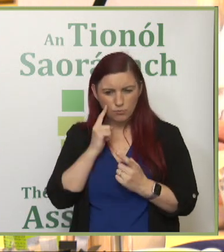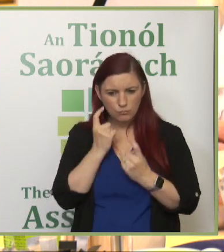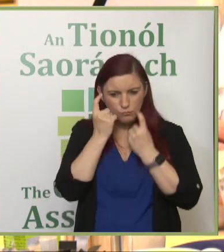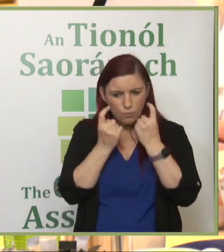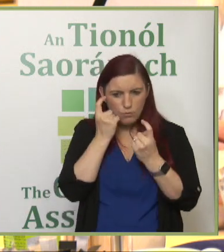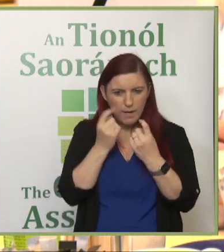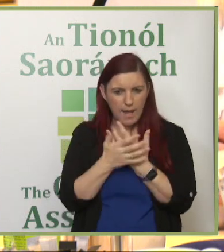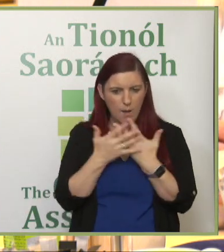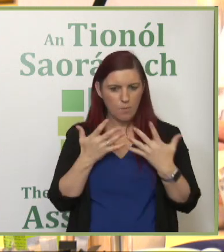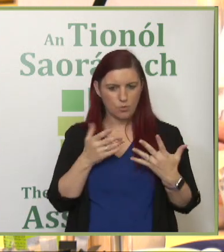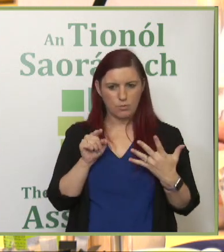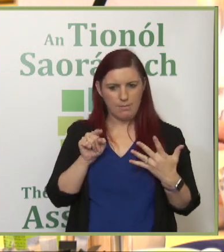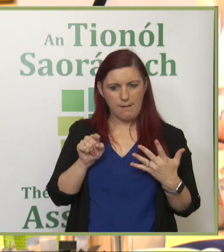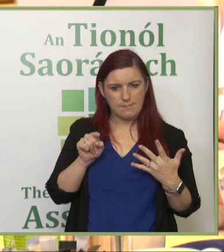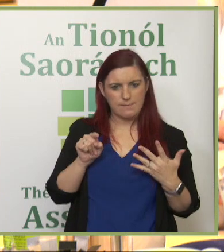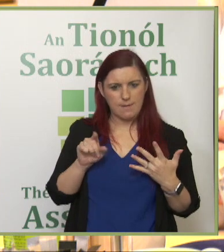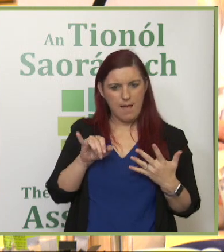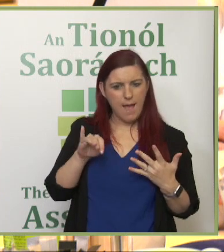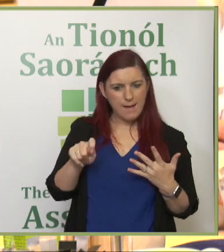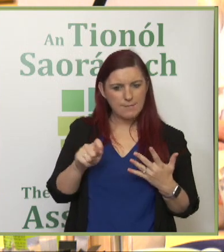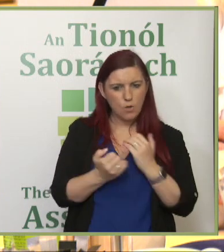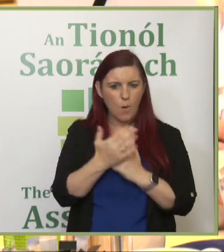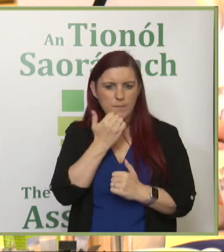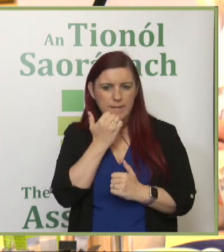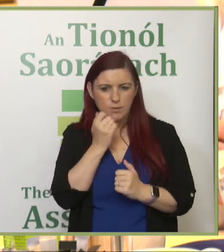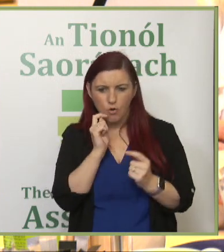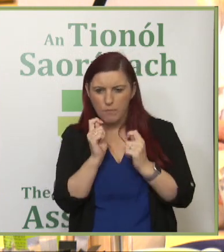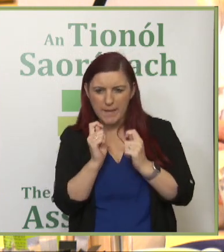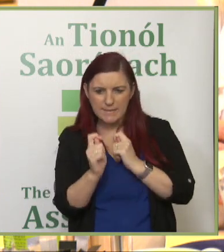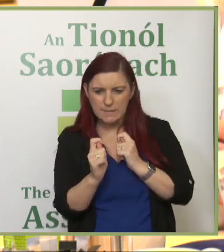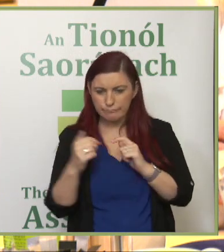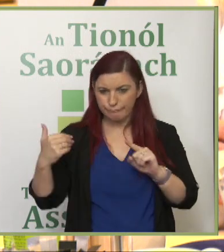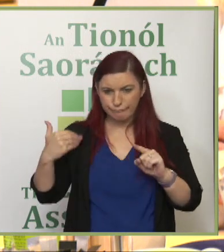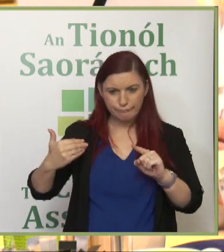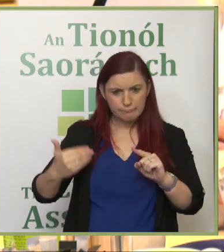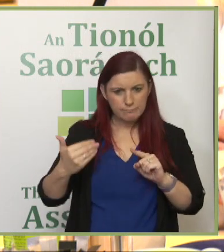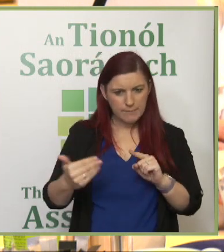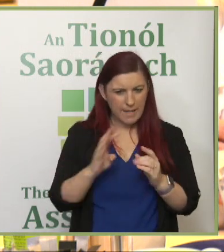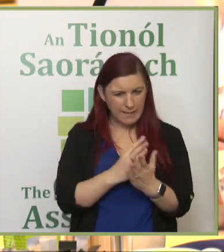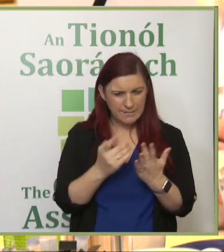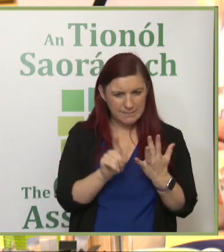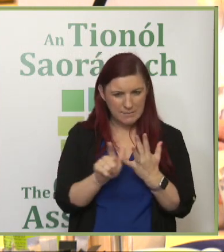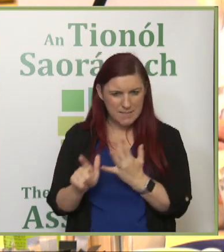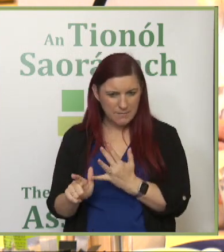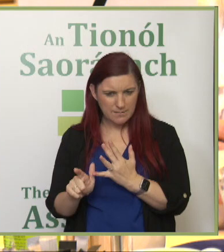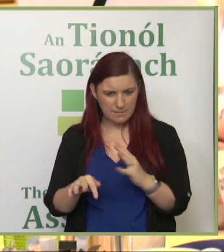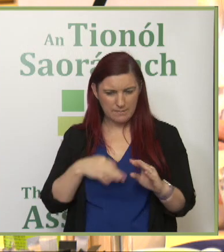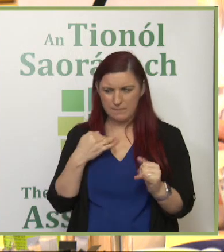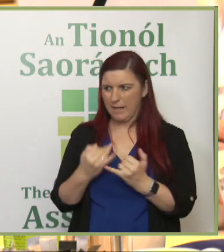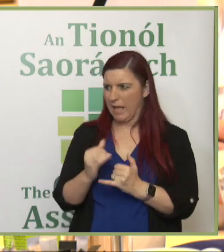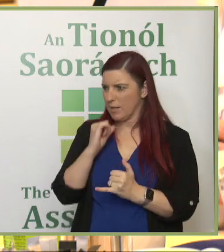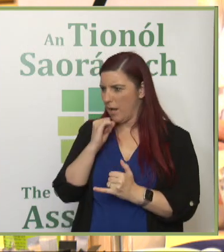extent that act was updated or amended. We were just saying it doesn't seem that